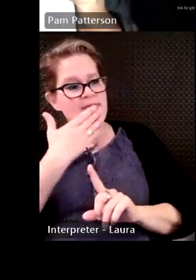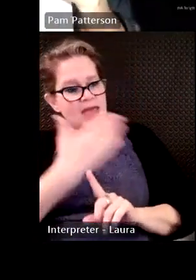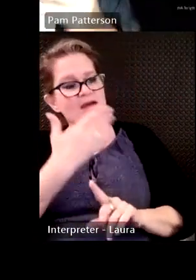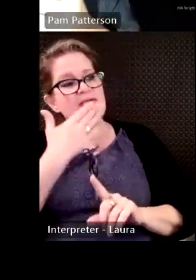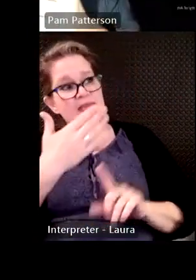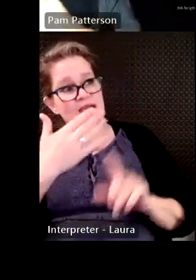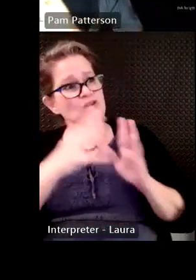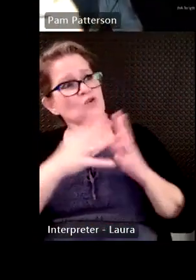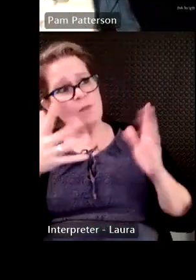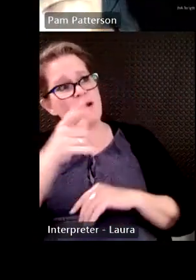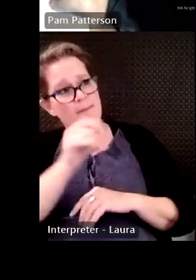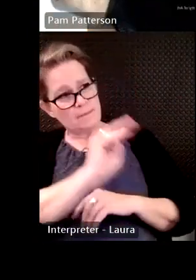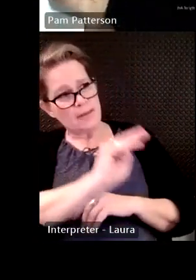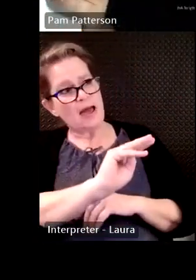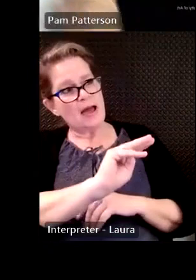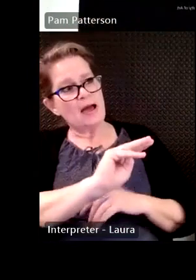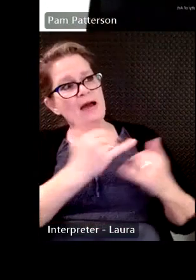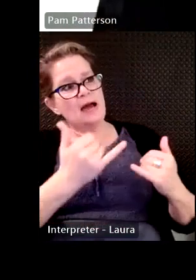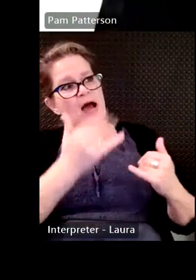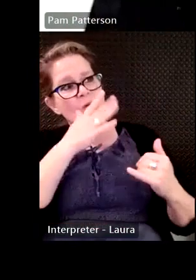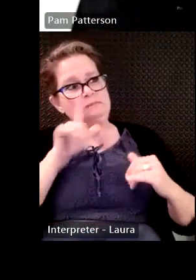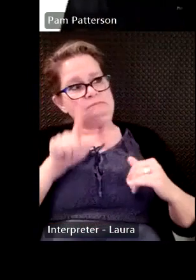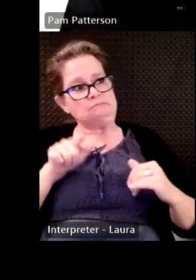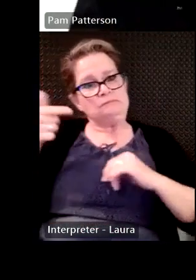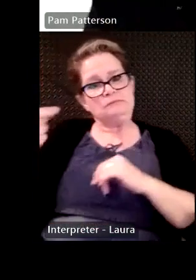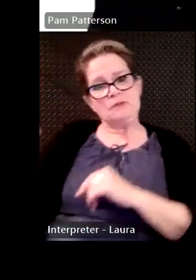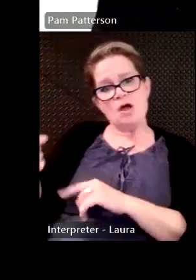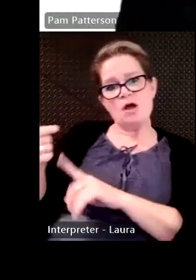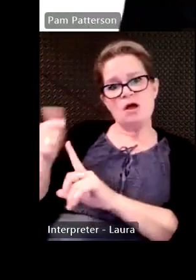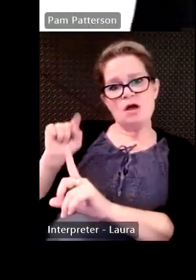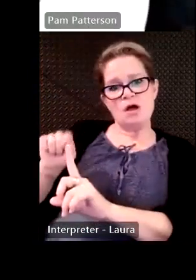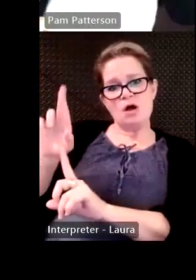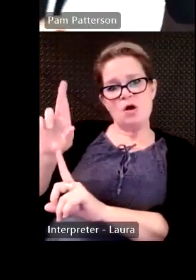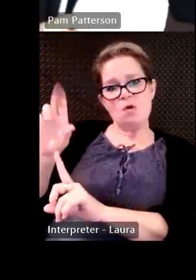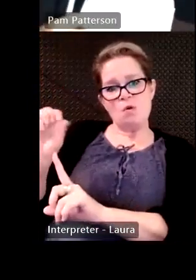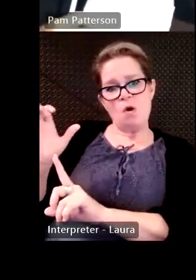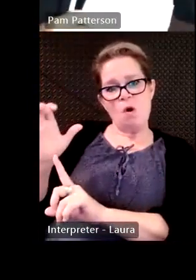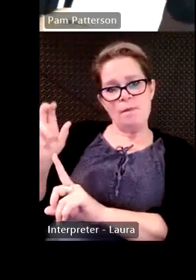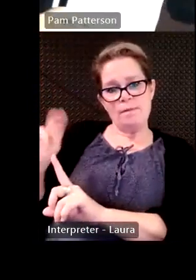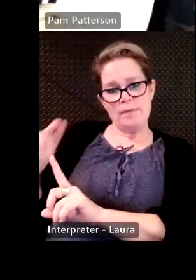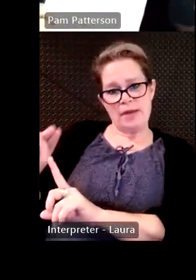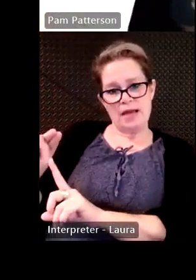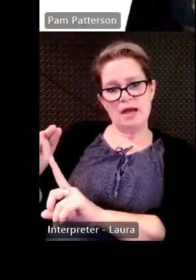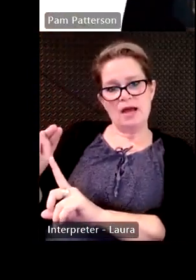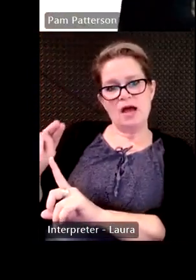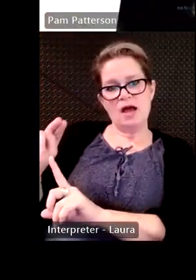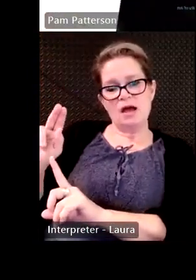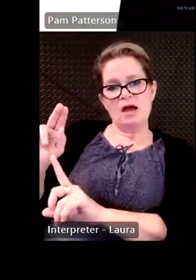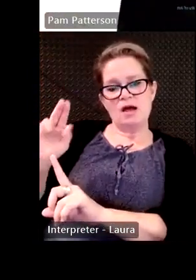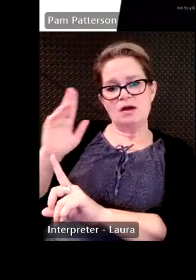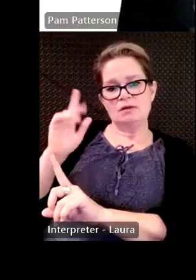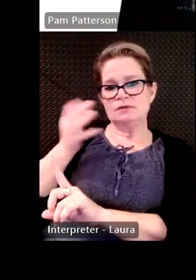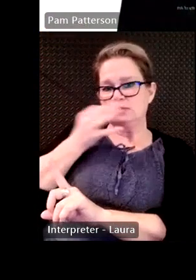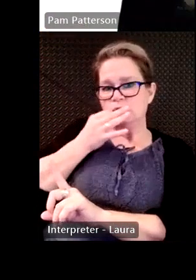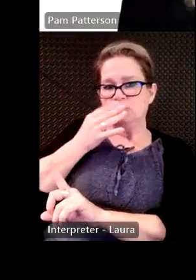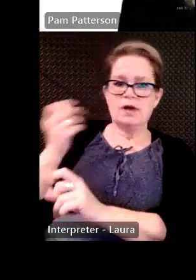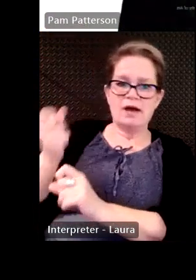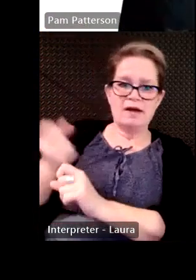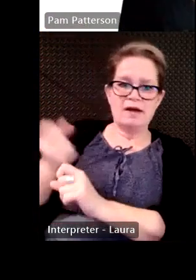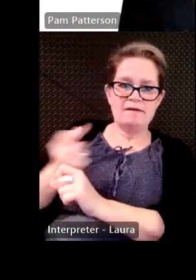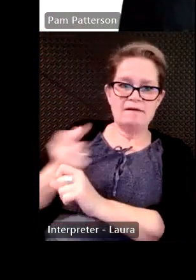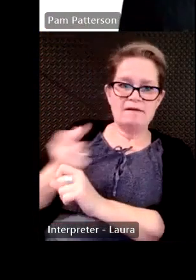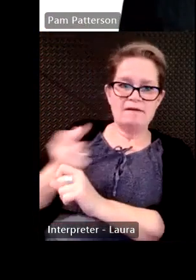up here to set up, come on up here. I just want to remind people that you can take a break at any time. There is coffee made in the back room in the